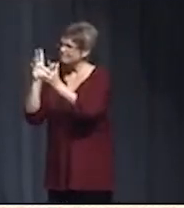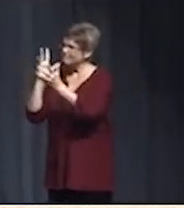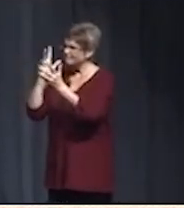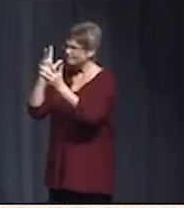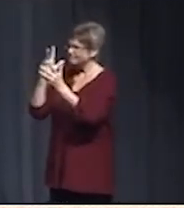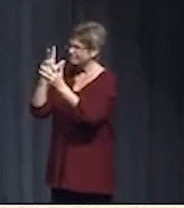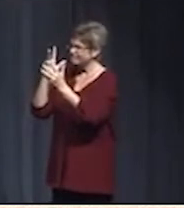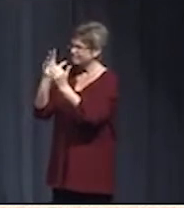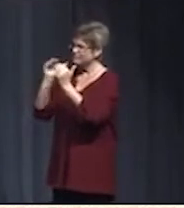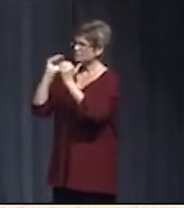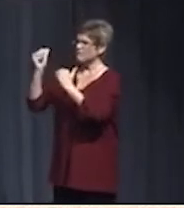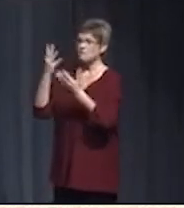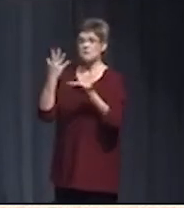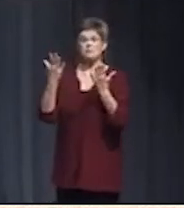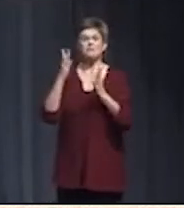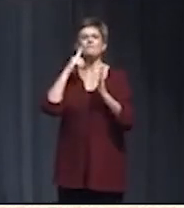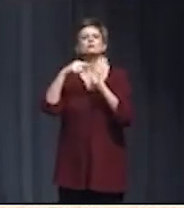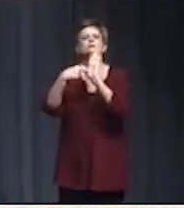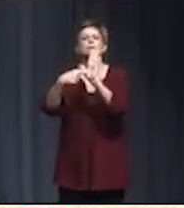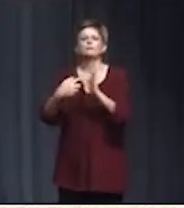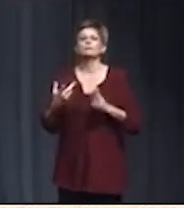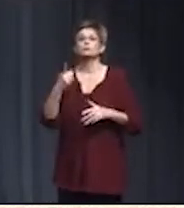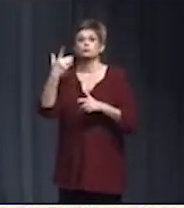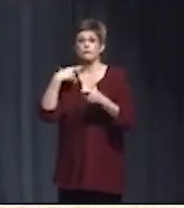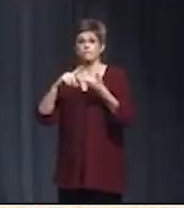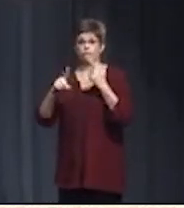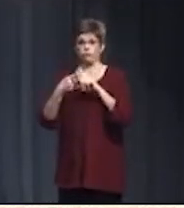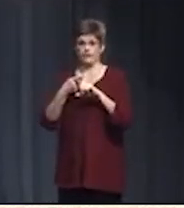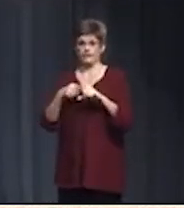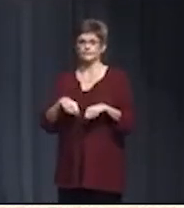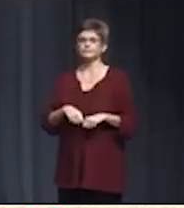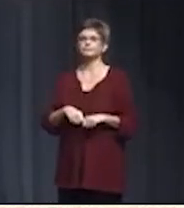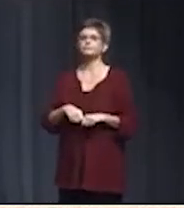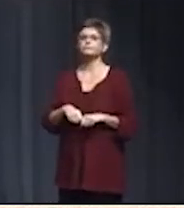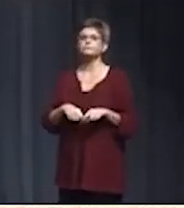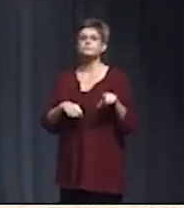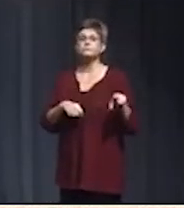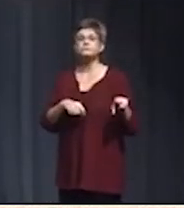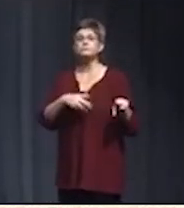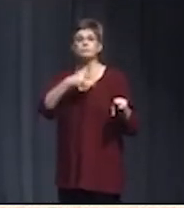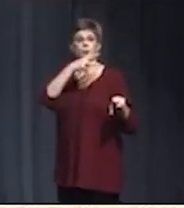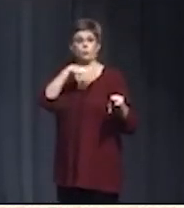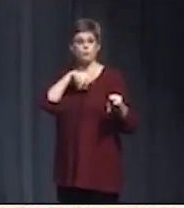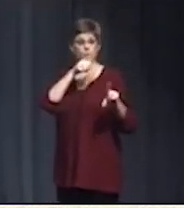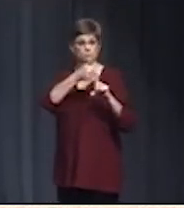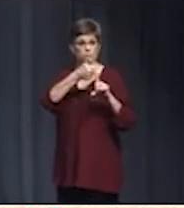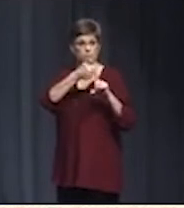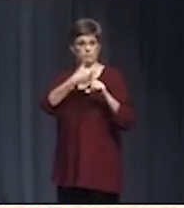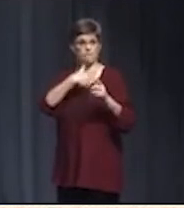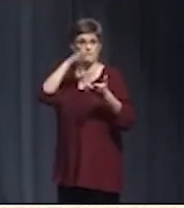A friend of one of your child. Another lady who also has a husband.